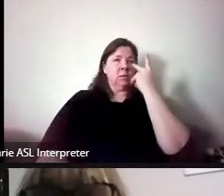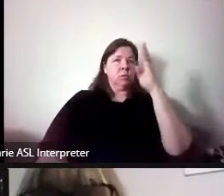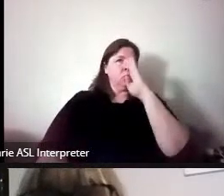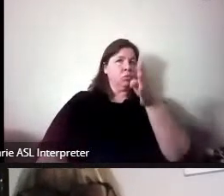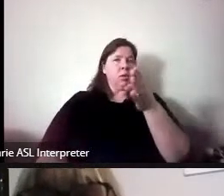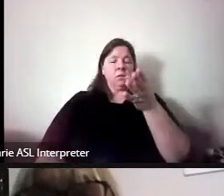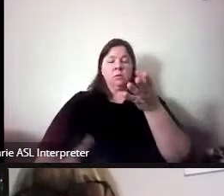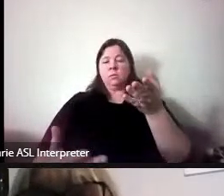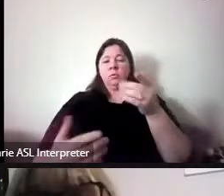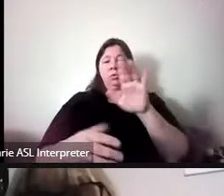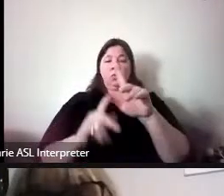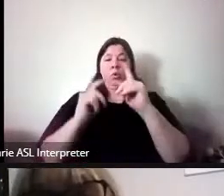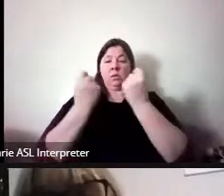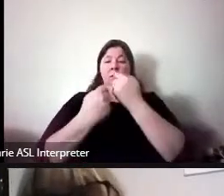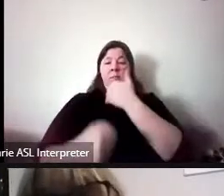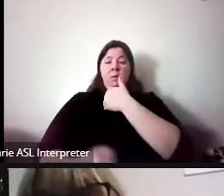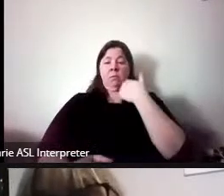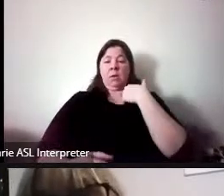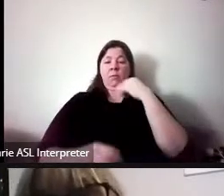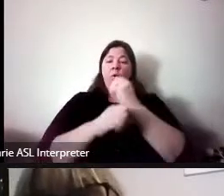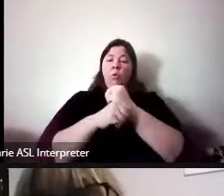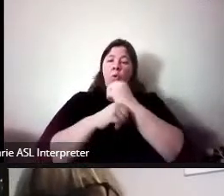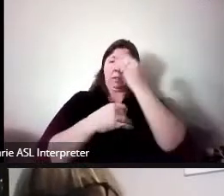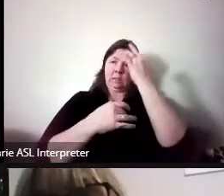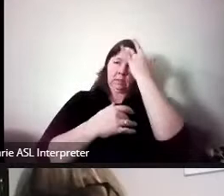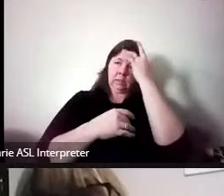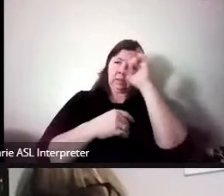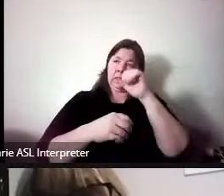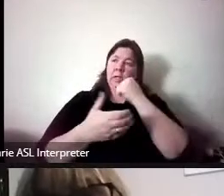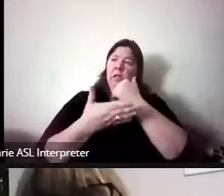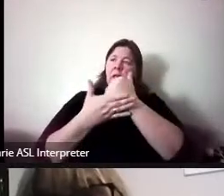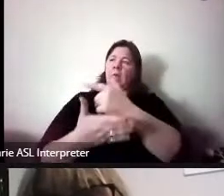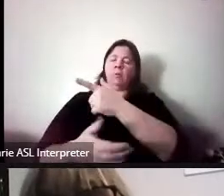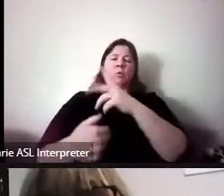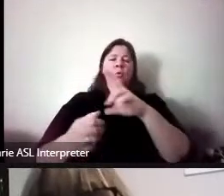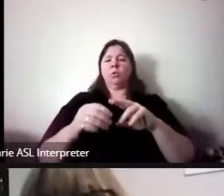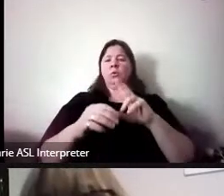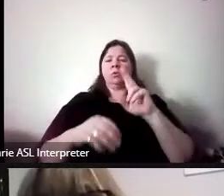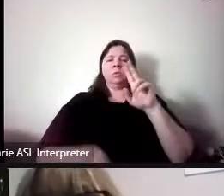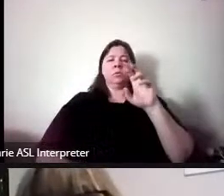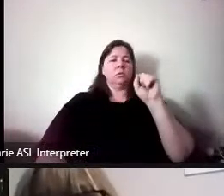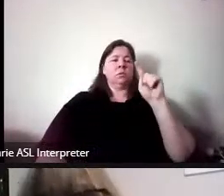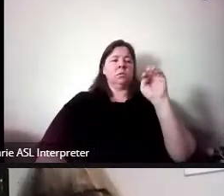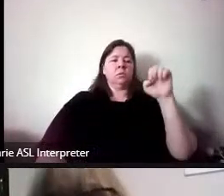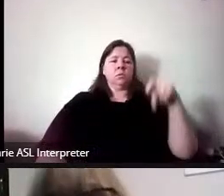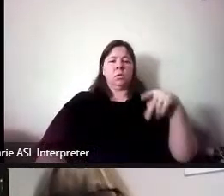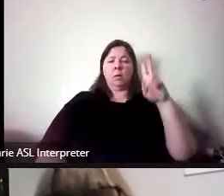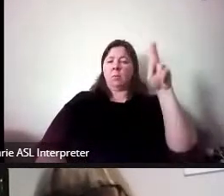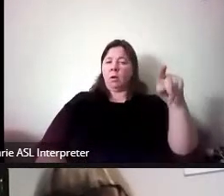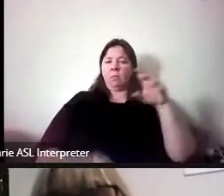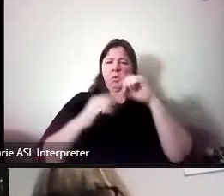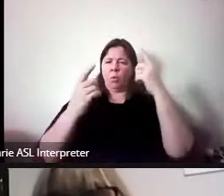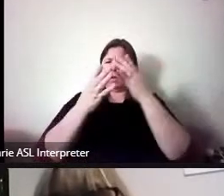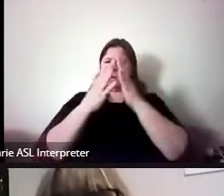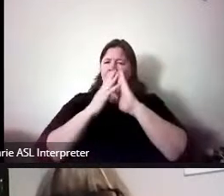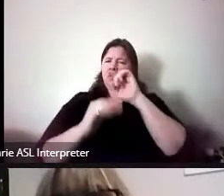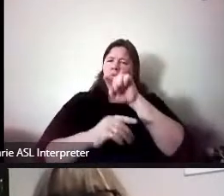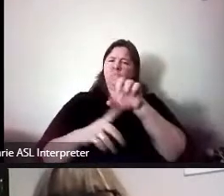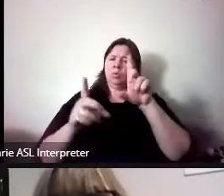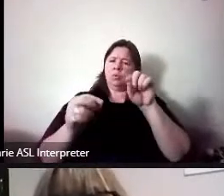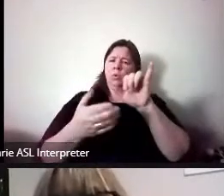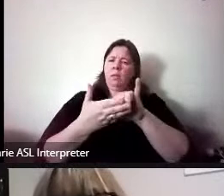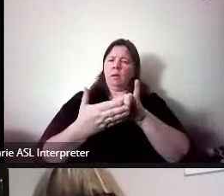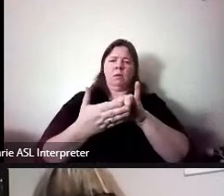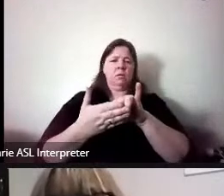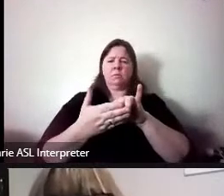you know, when your team member got sick and needed help, you stepped up. Nobody asked you to do that. And that is what I love